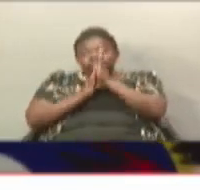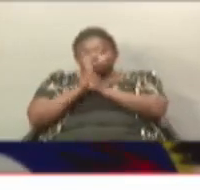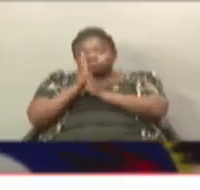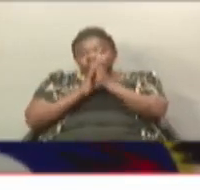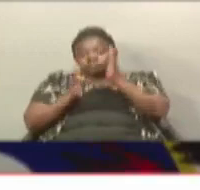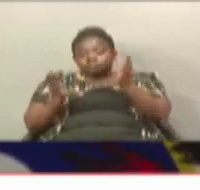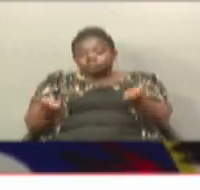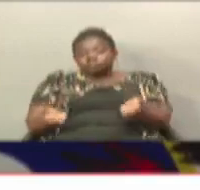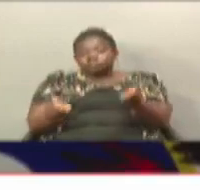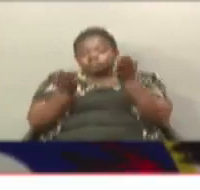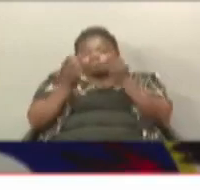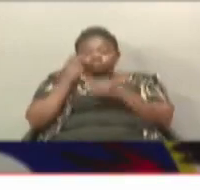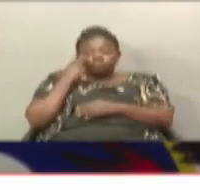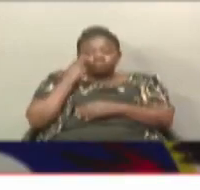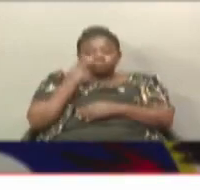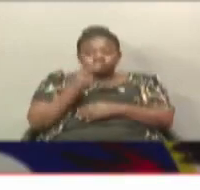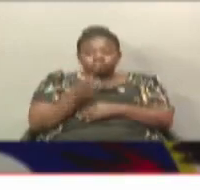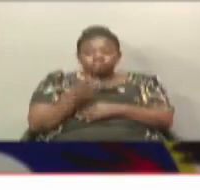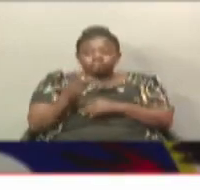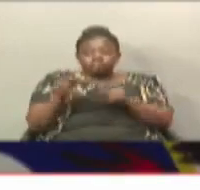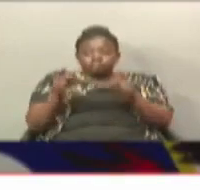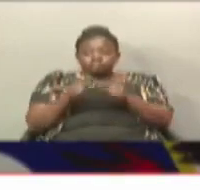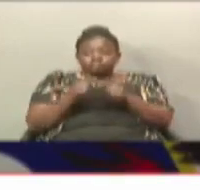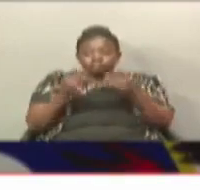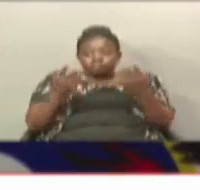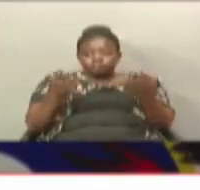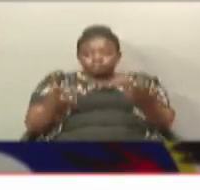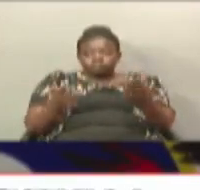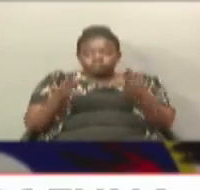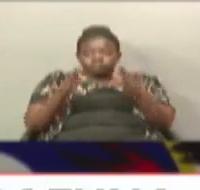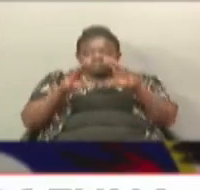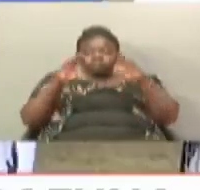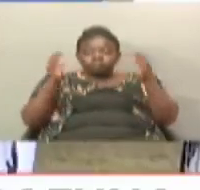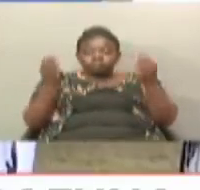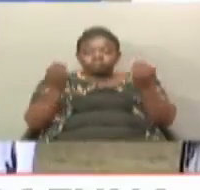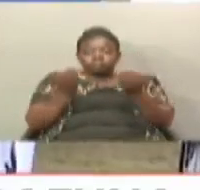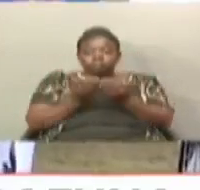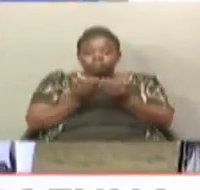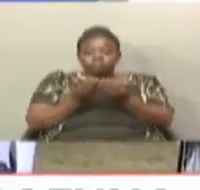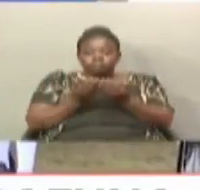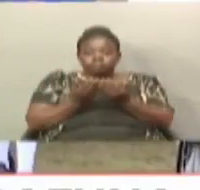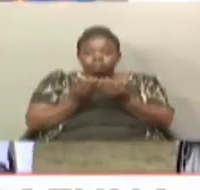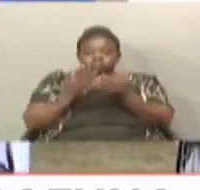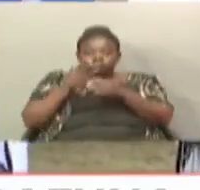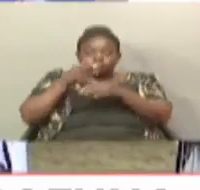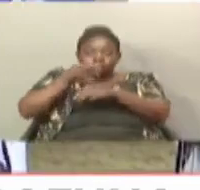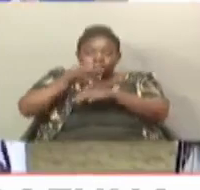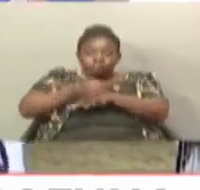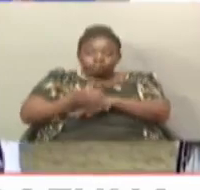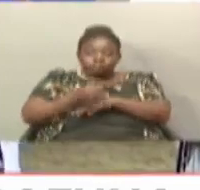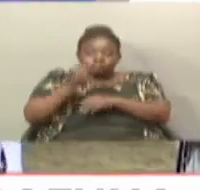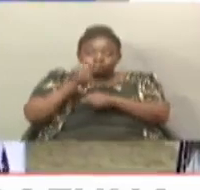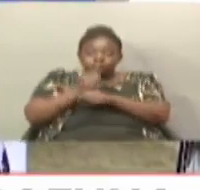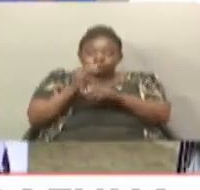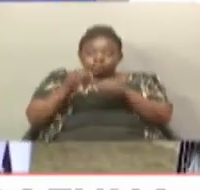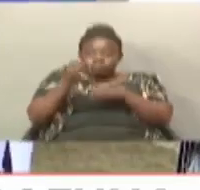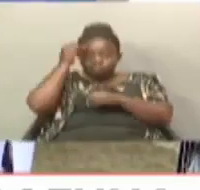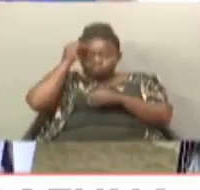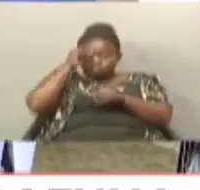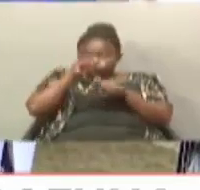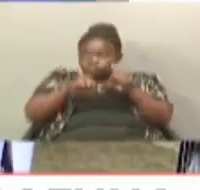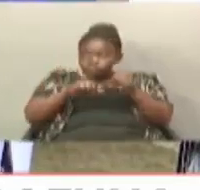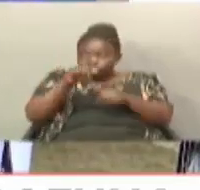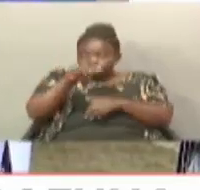increased visibility and impact the world. Abaana ab'obuwala bawadde obubaka obukwata ku